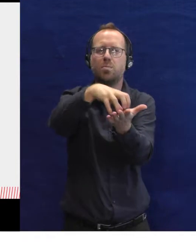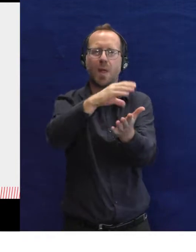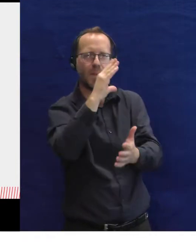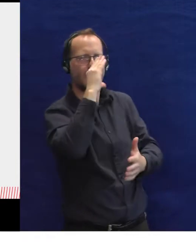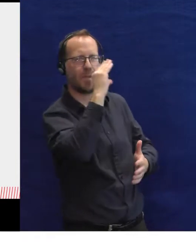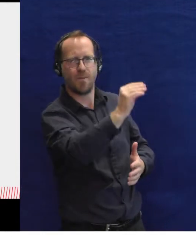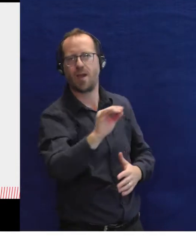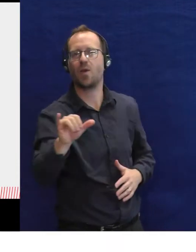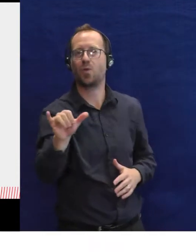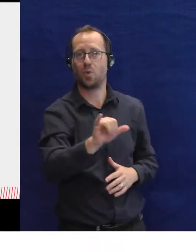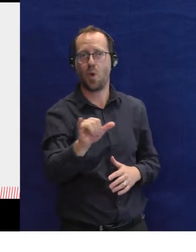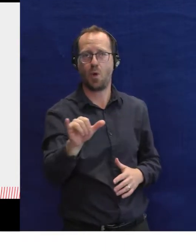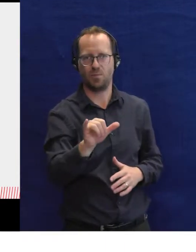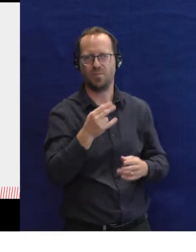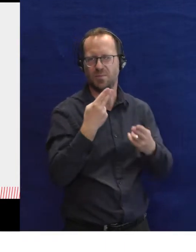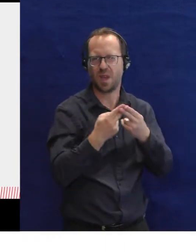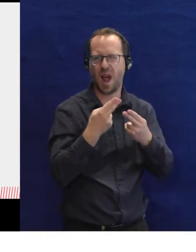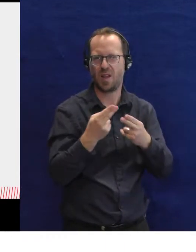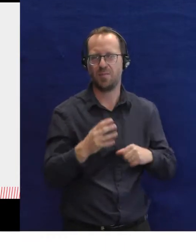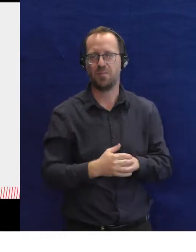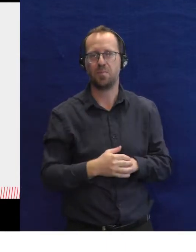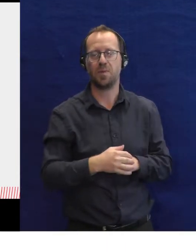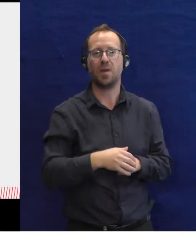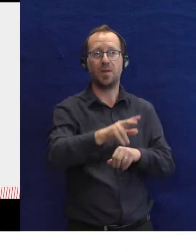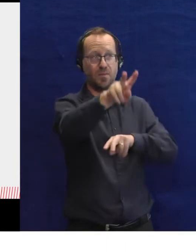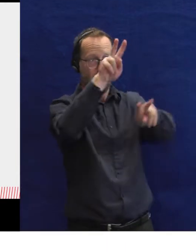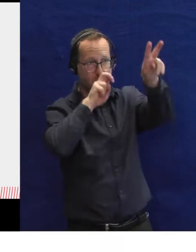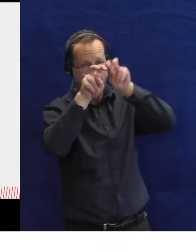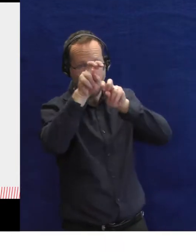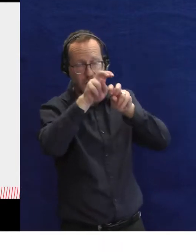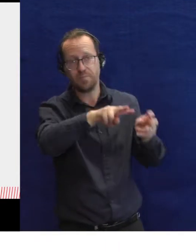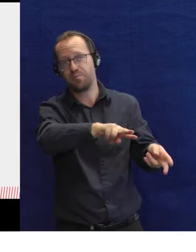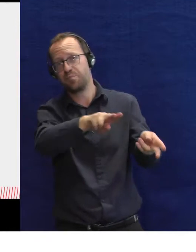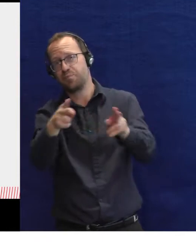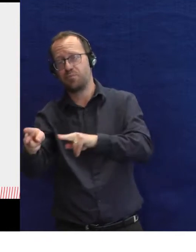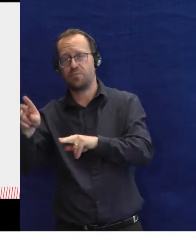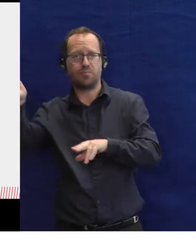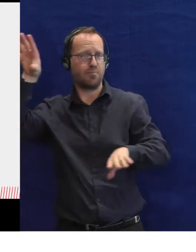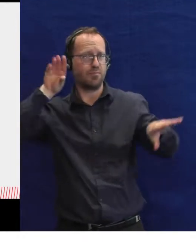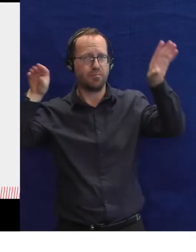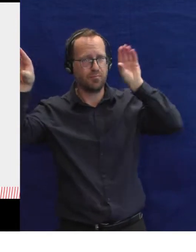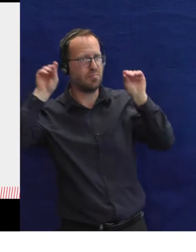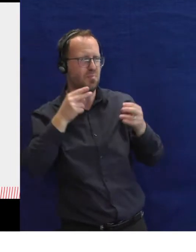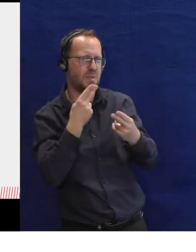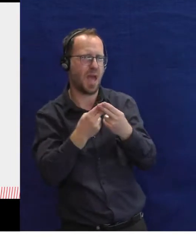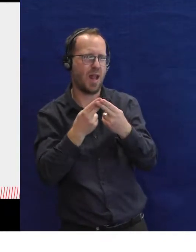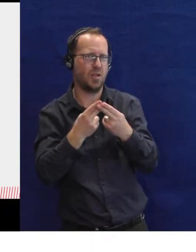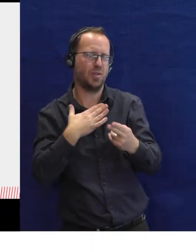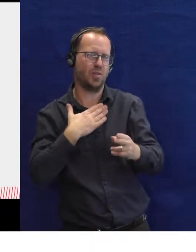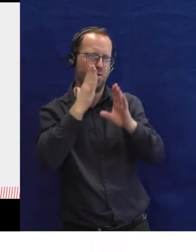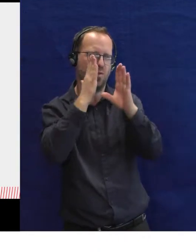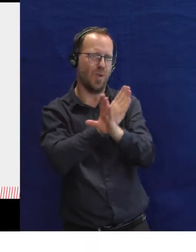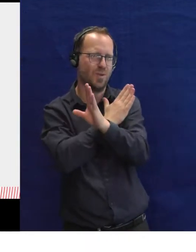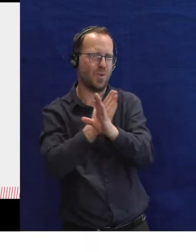the visual into the audio channel. This makes it a bit subjective, and this makes it a bit